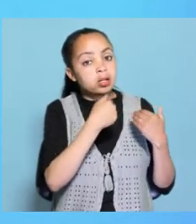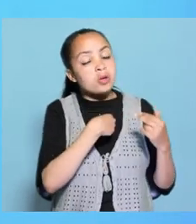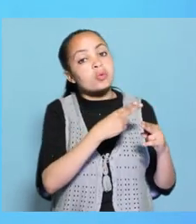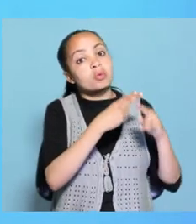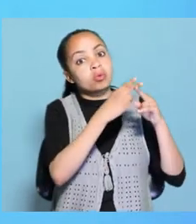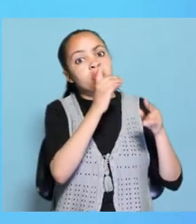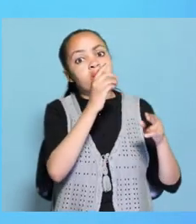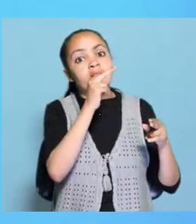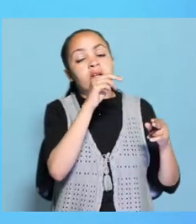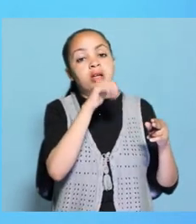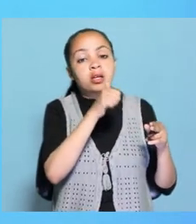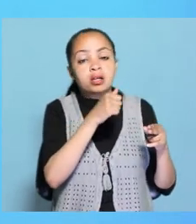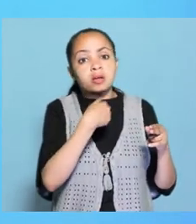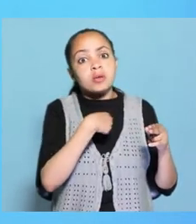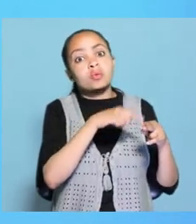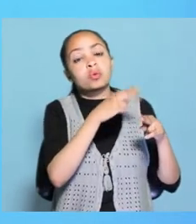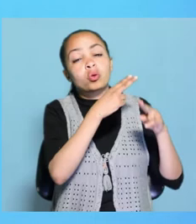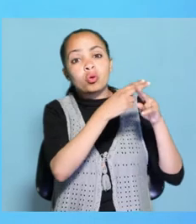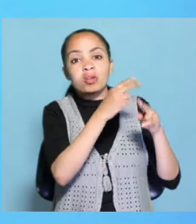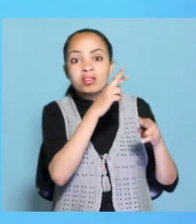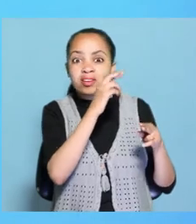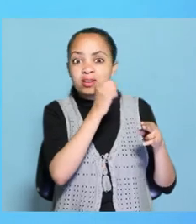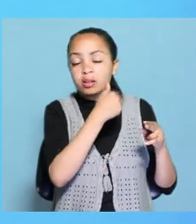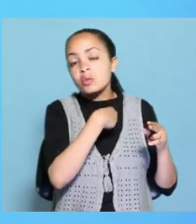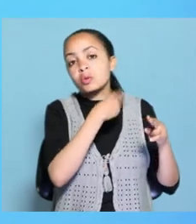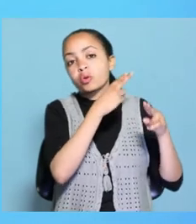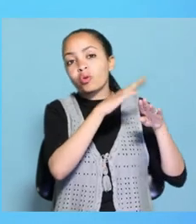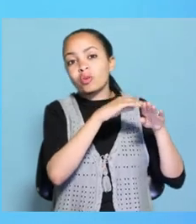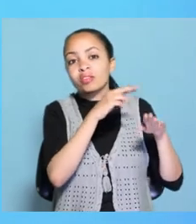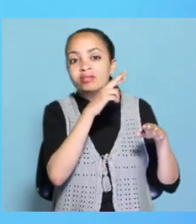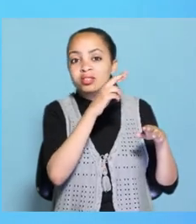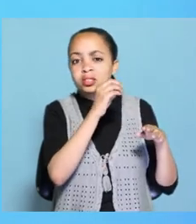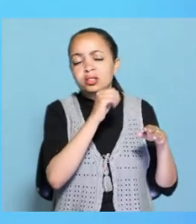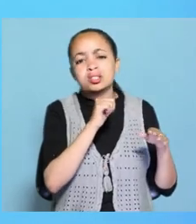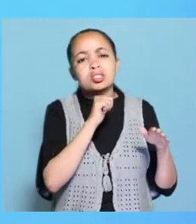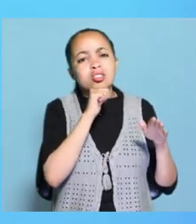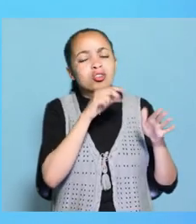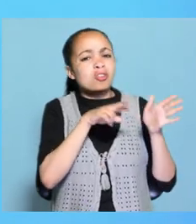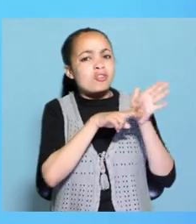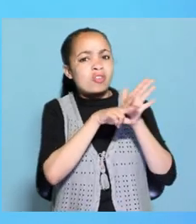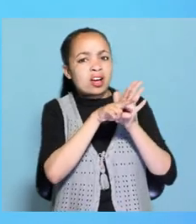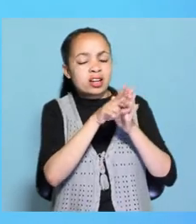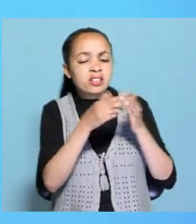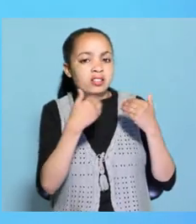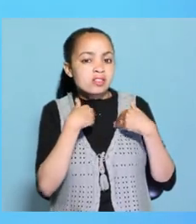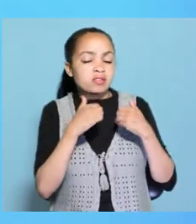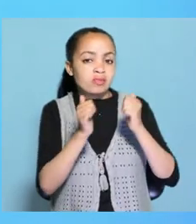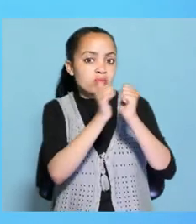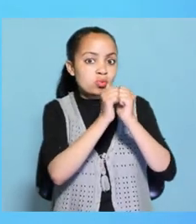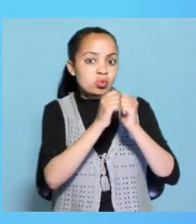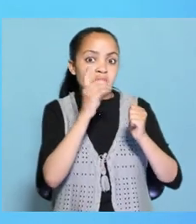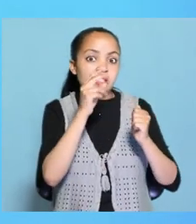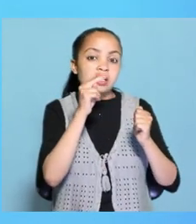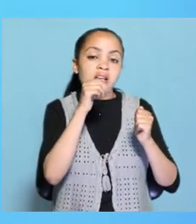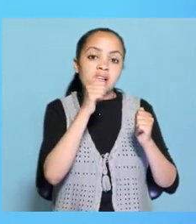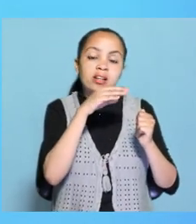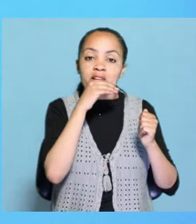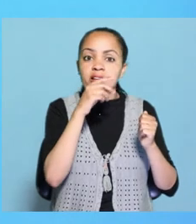we call DNA virus. As that of eukaryotic cell, no virus contains both DNA and RNA at the same